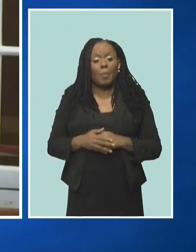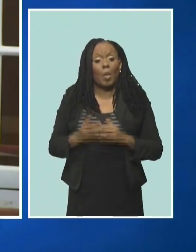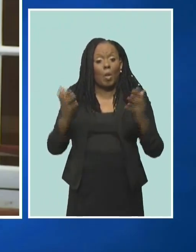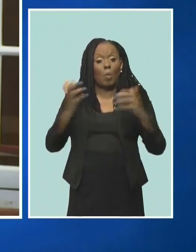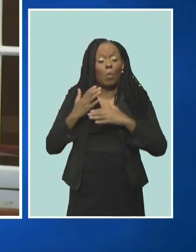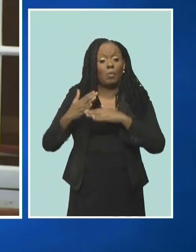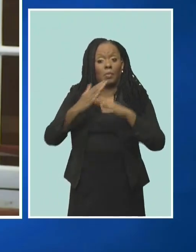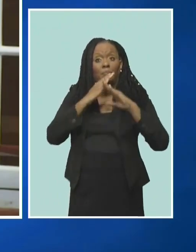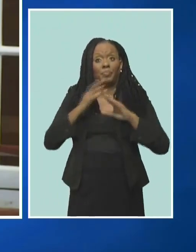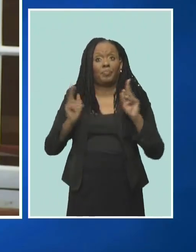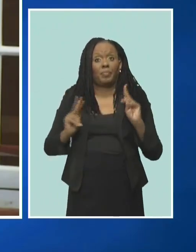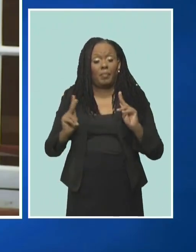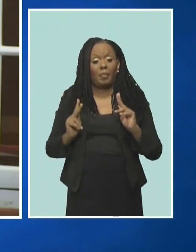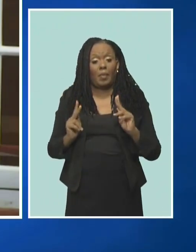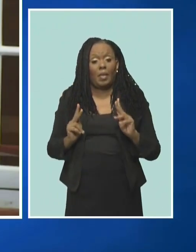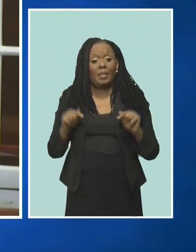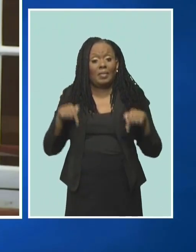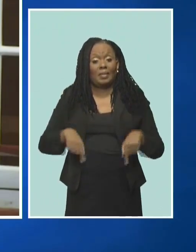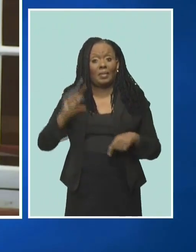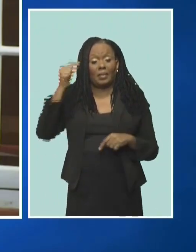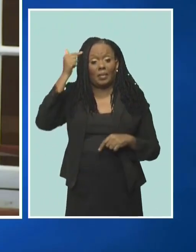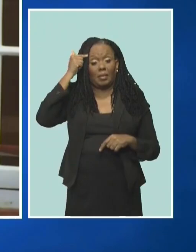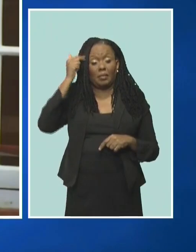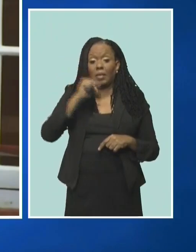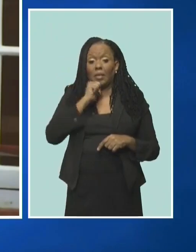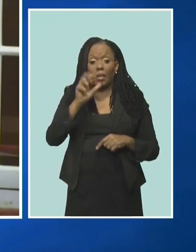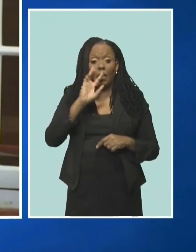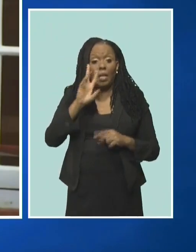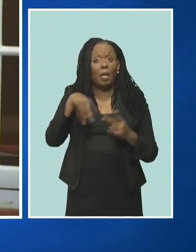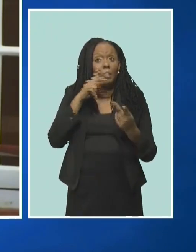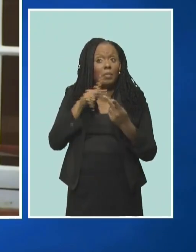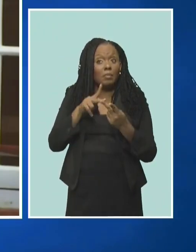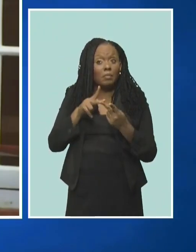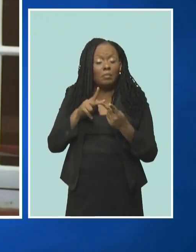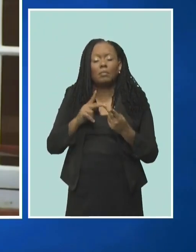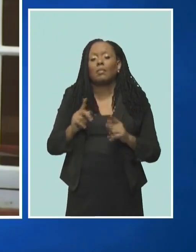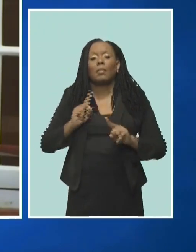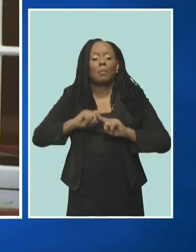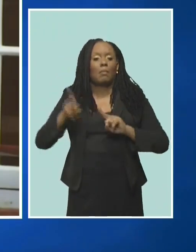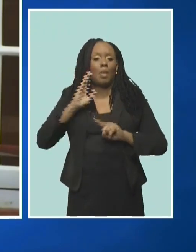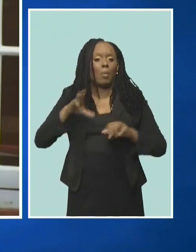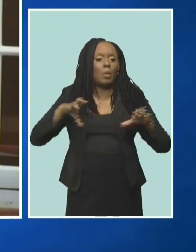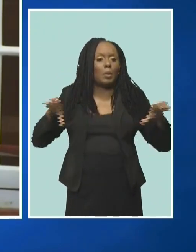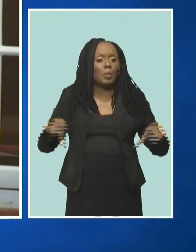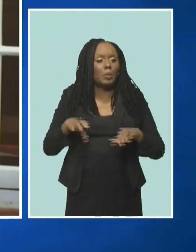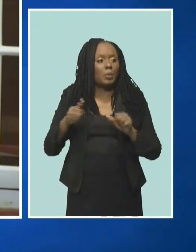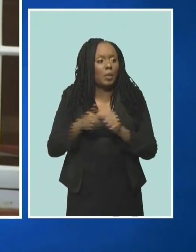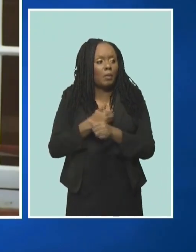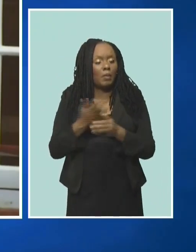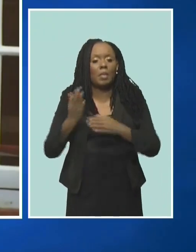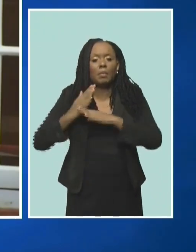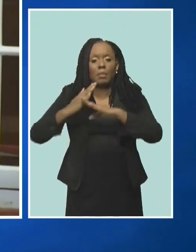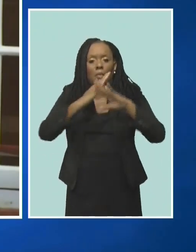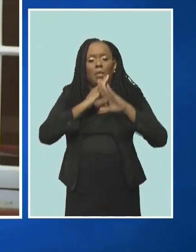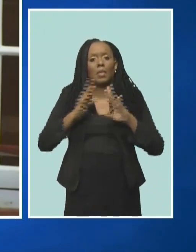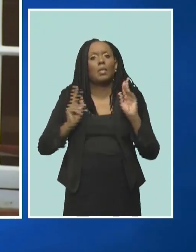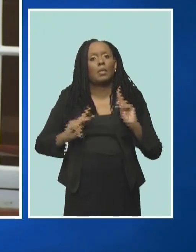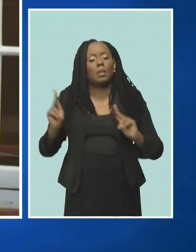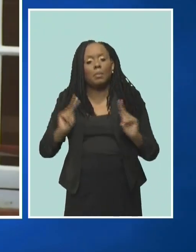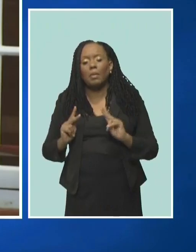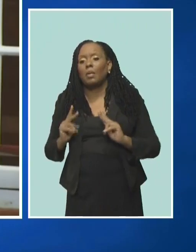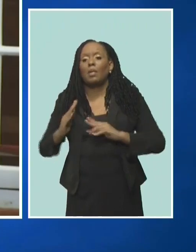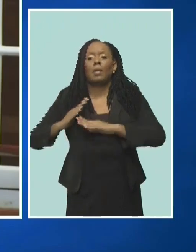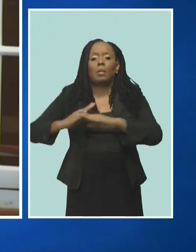government is not perfect, but it will do what it has to do to protect the people of this country, the way of life of